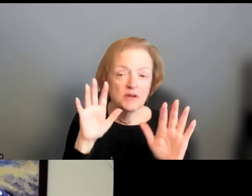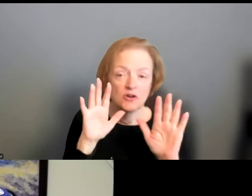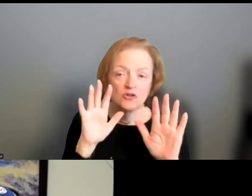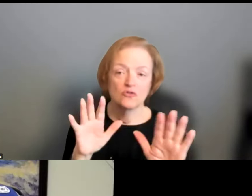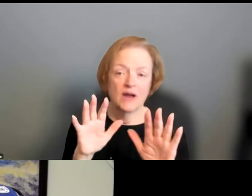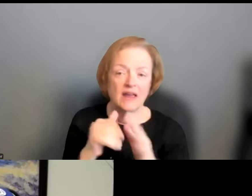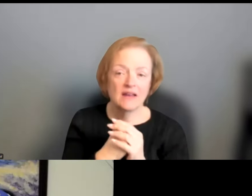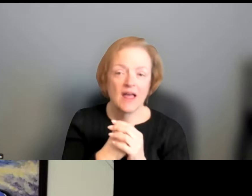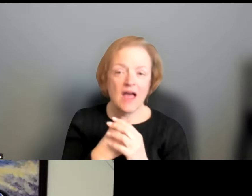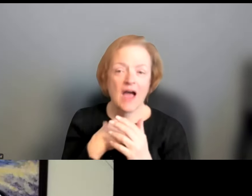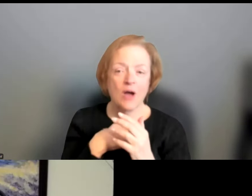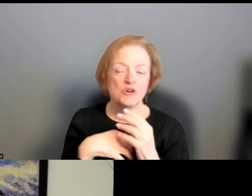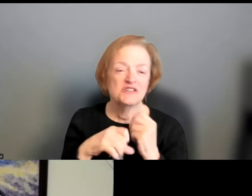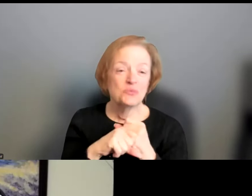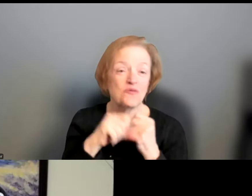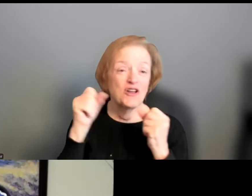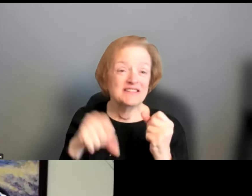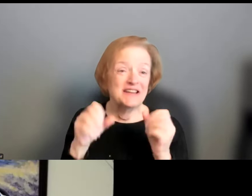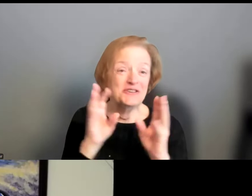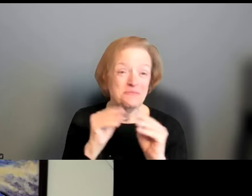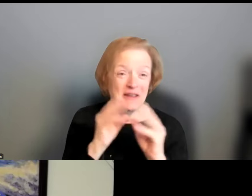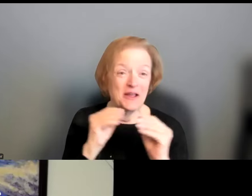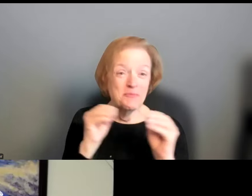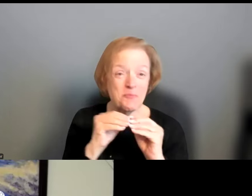one of our extended episodes because I have a lot more questions, but